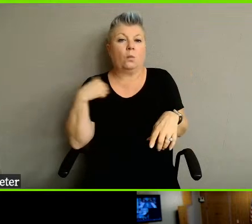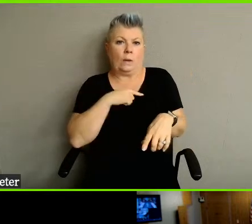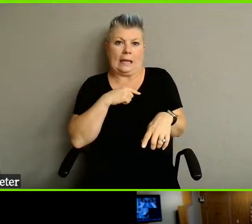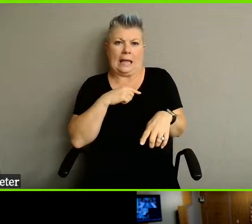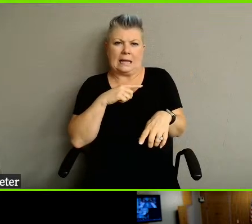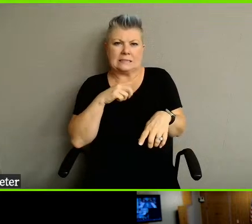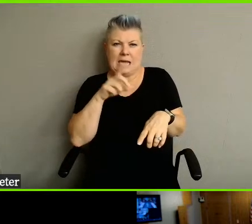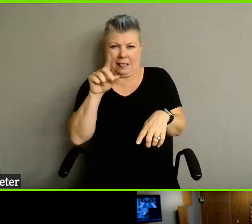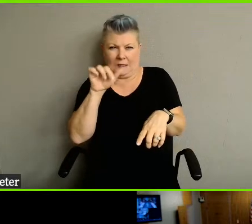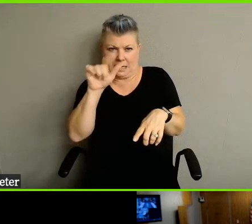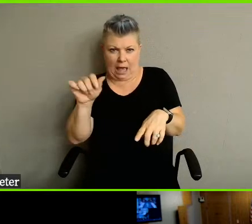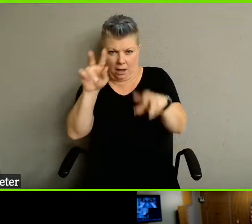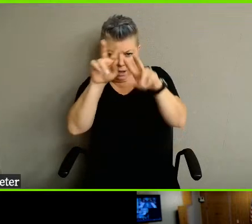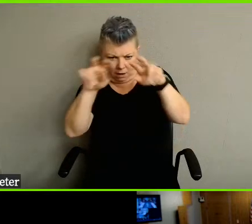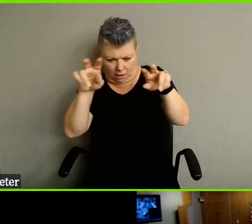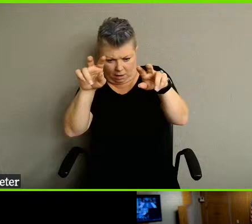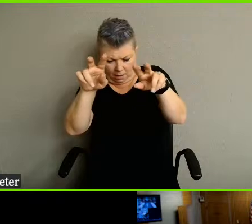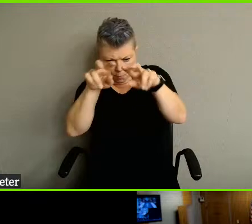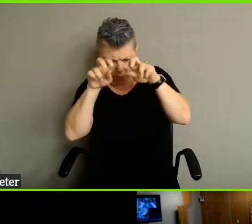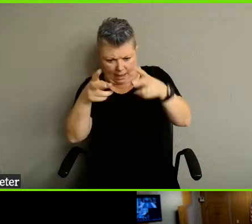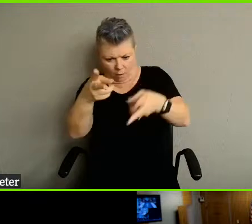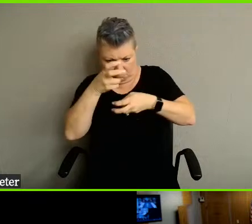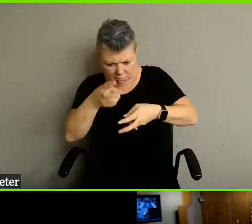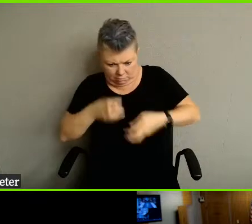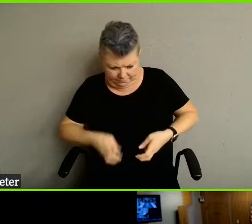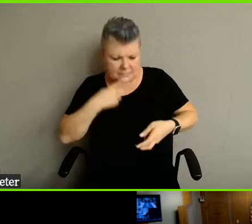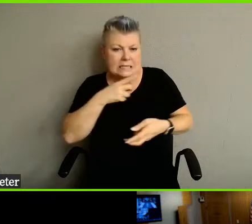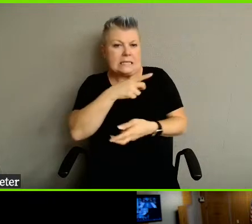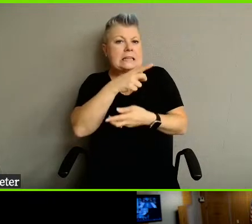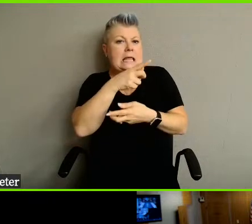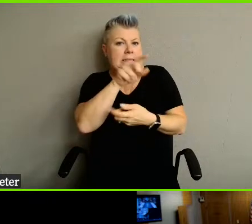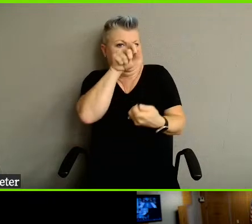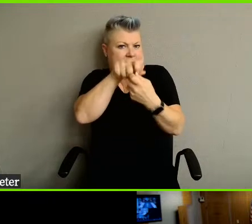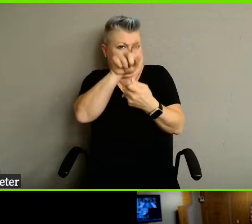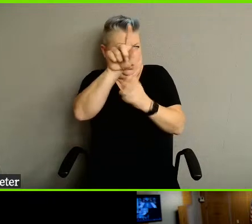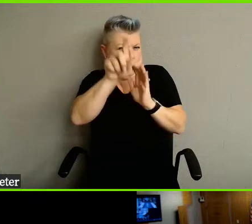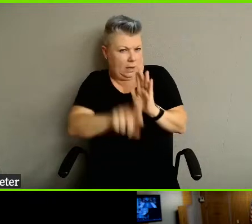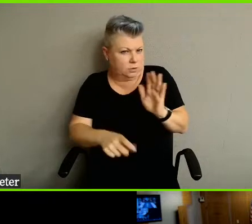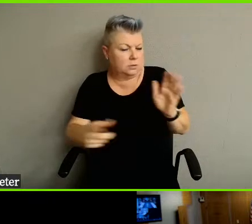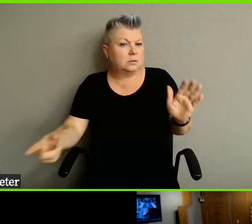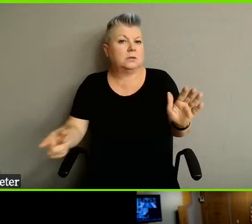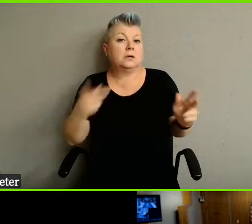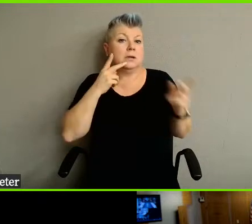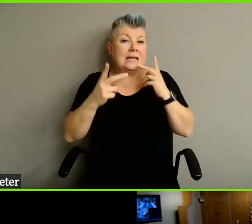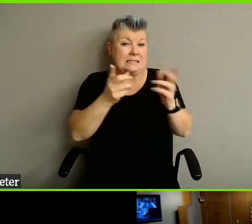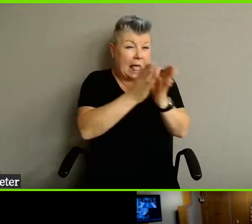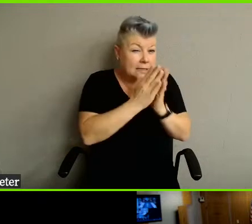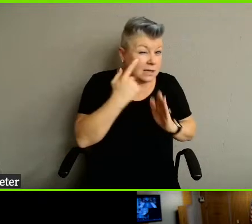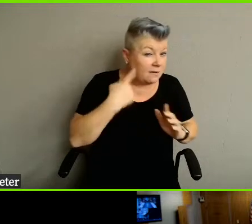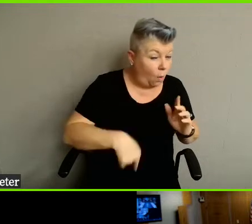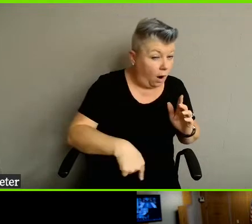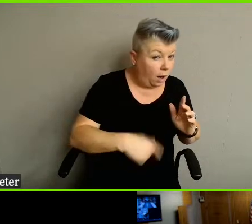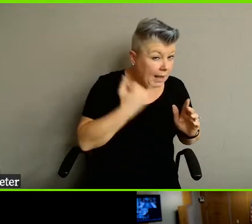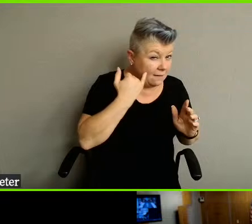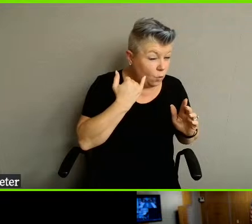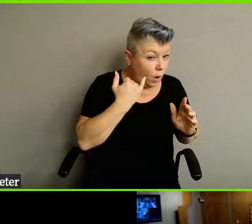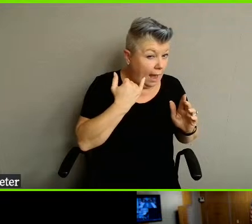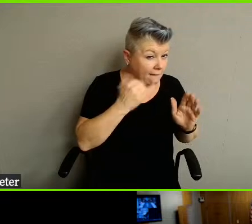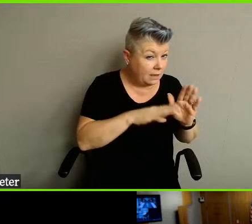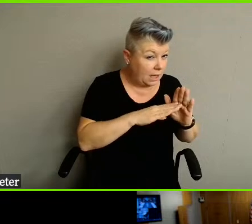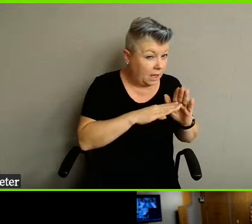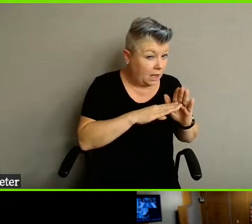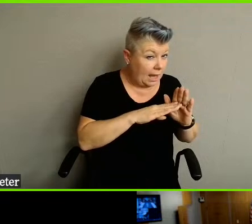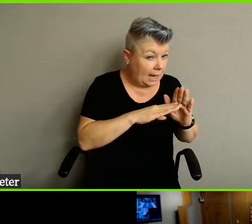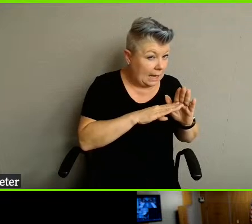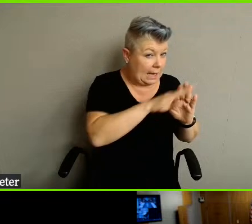individual questions, what the responses are, that the panorama data talks about if there's been increases or decreases, and they can kind of dig down further